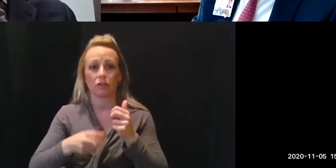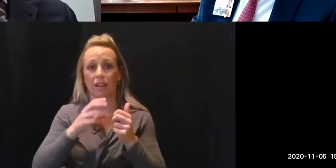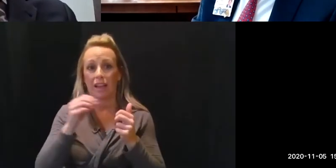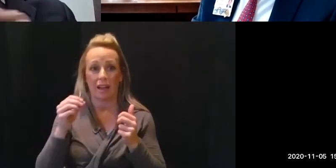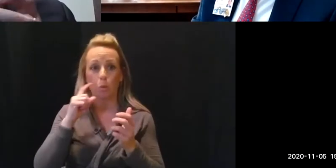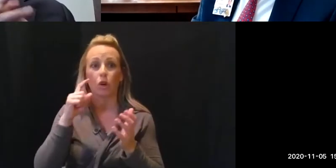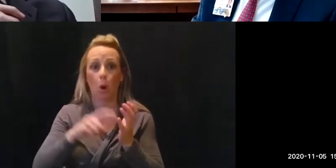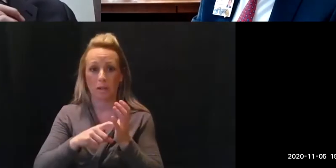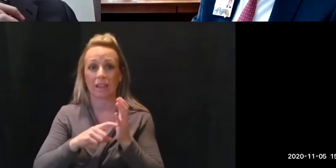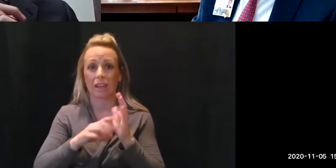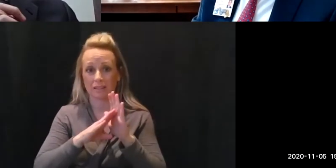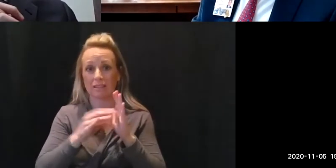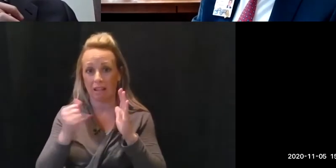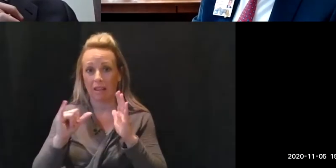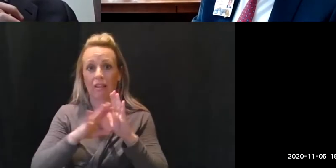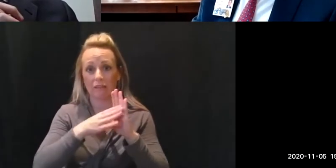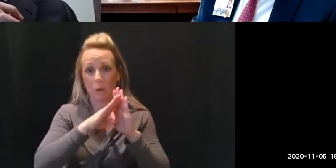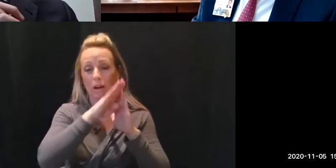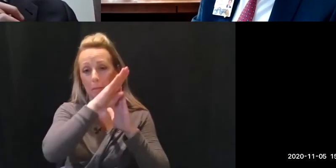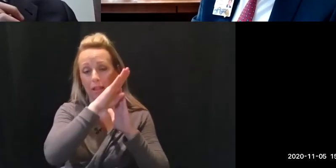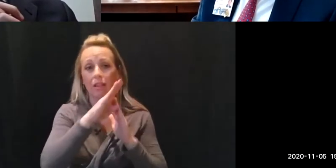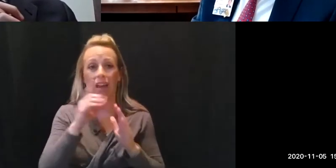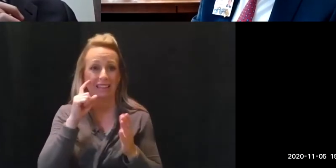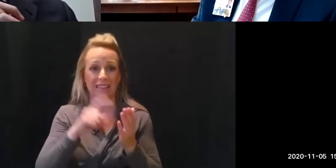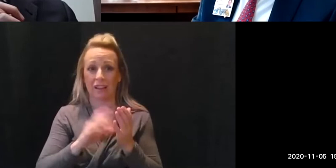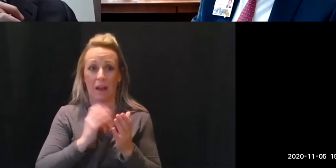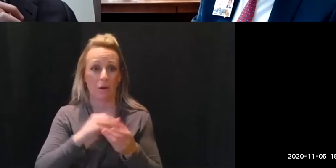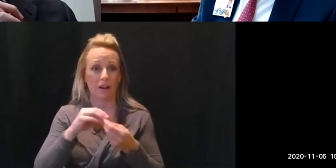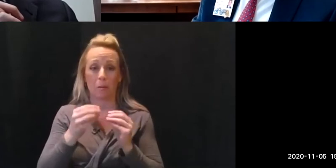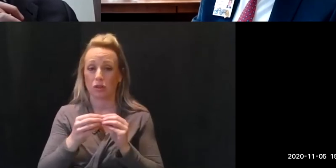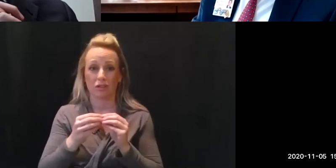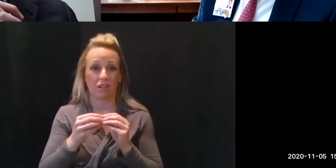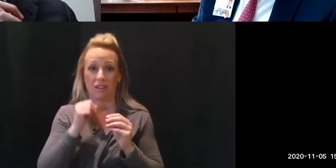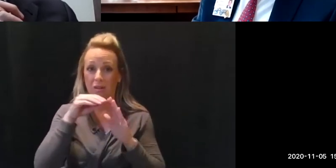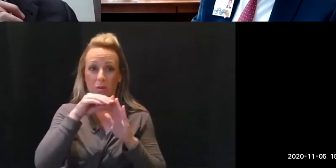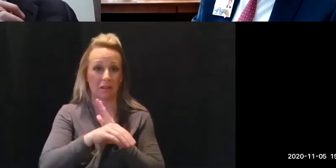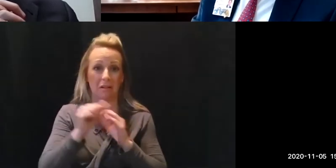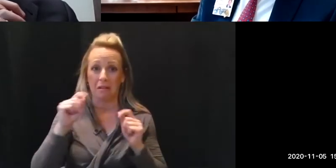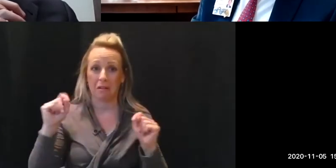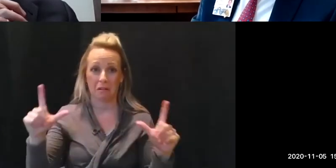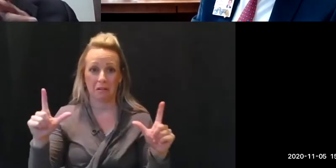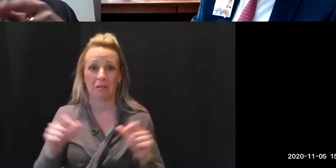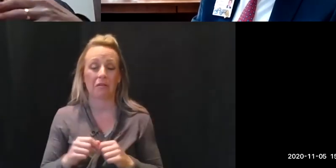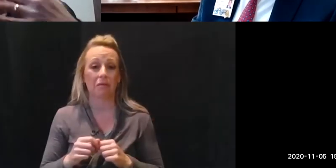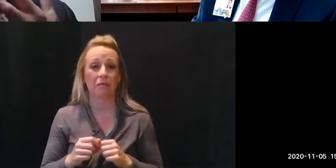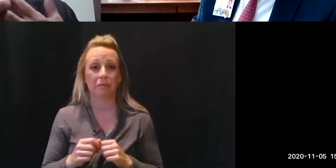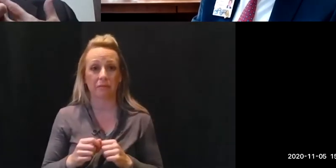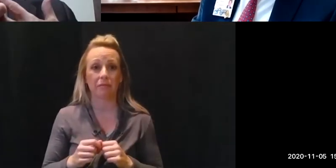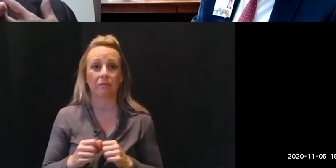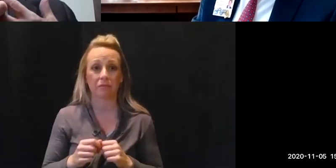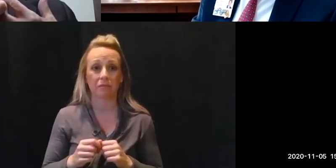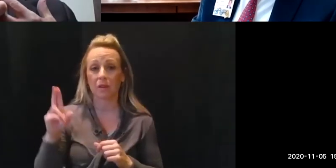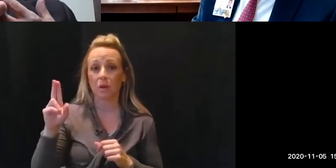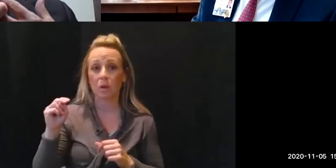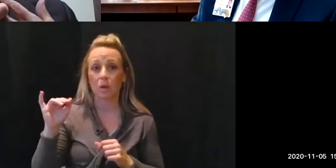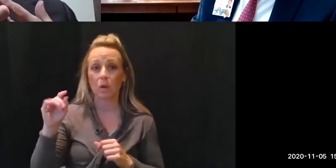we are going uphill, because I can tell you all of our numbers are going in the wrong direction. So the UnityPoint Health